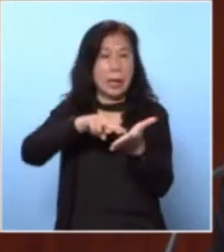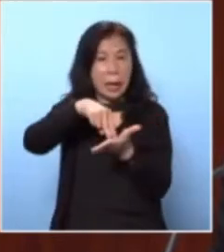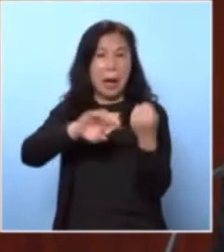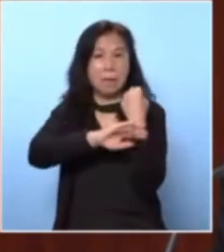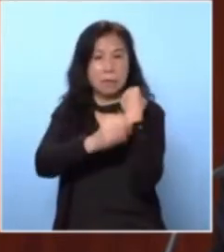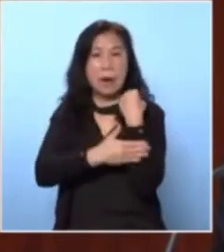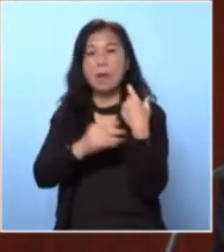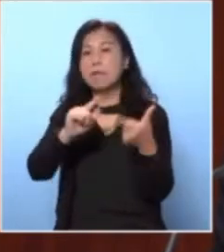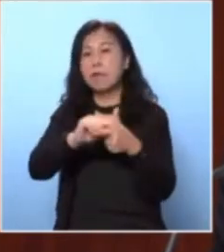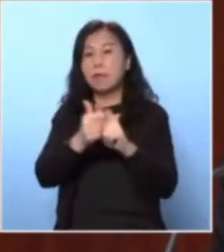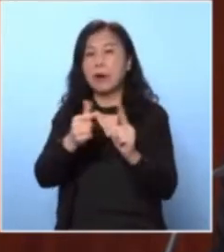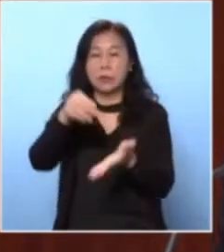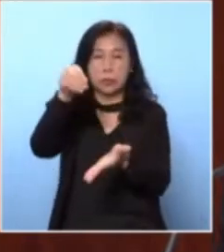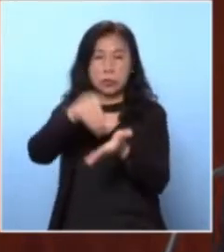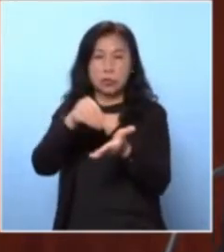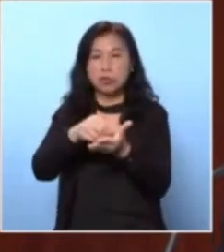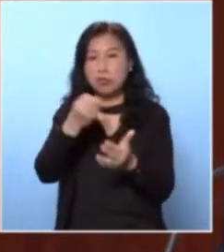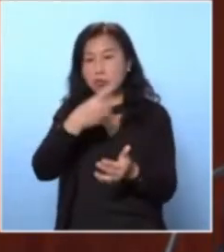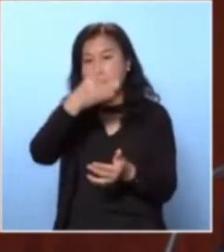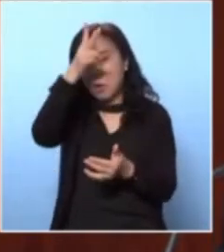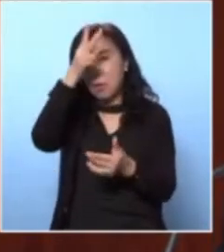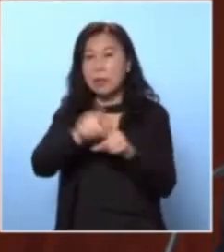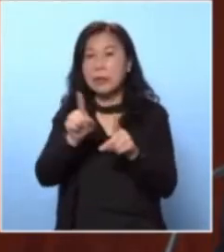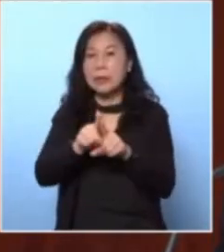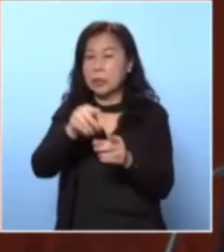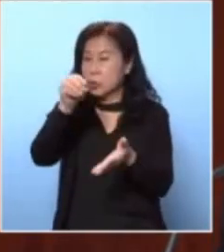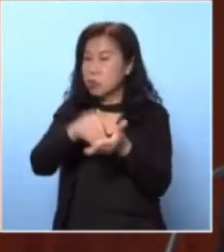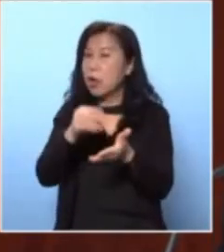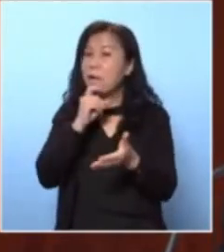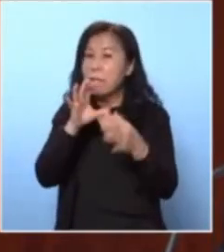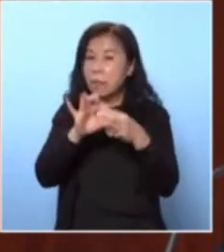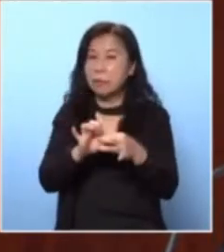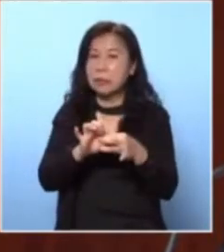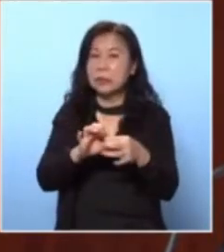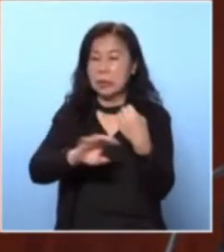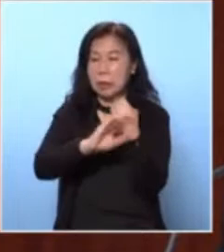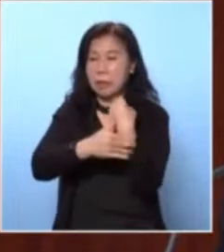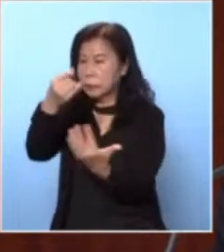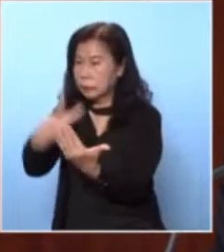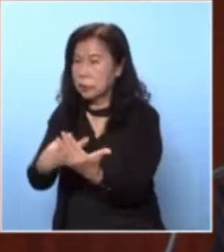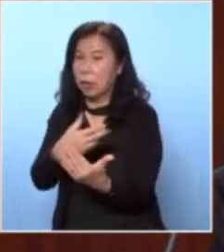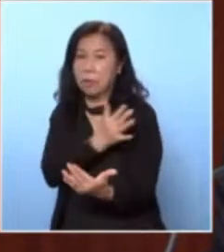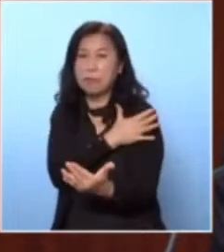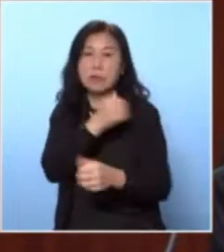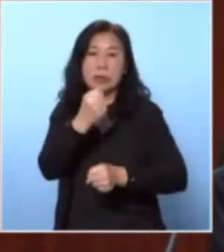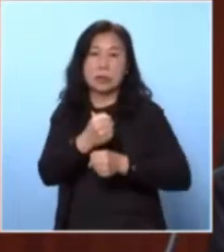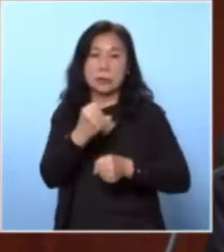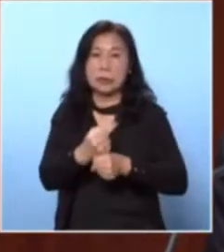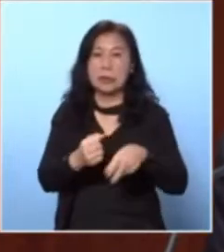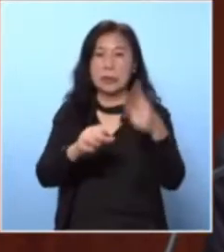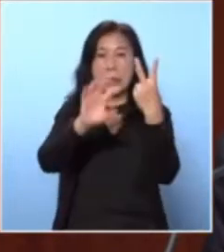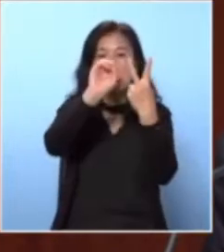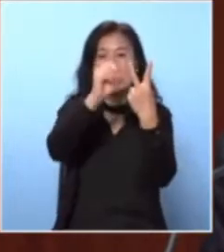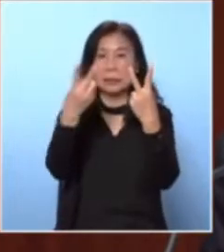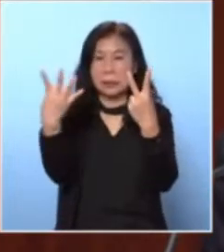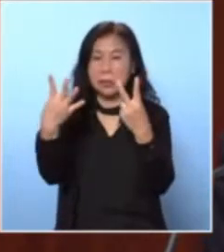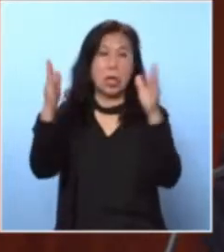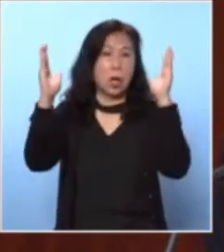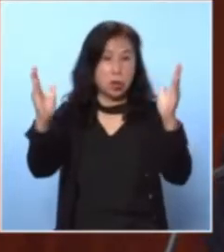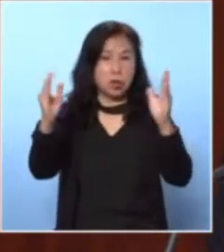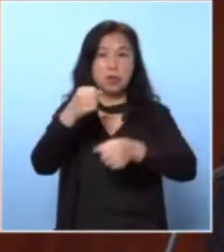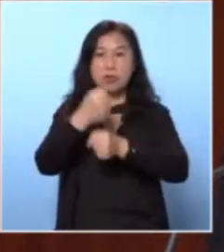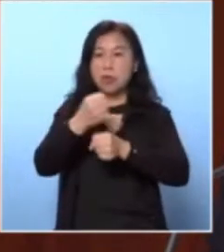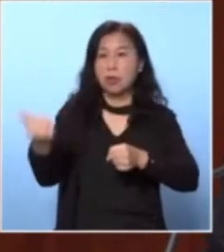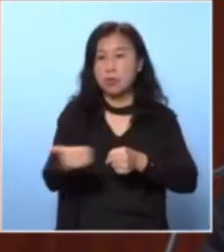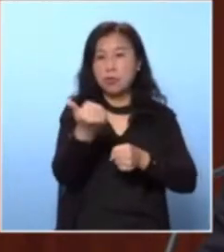pressing ahead to draw up effective legislative options and will complete the legislative exercise in 2024 to fulfill